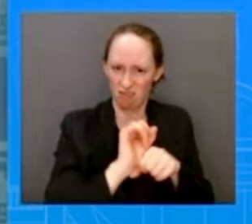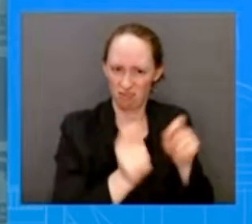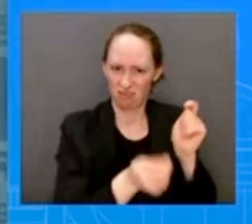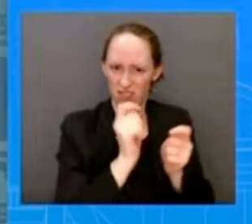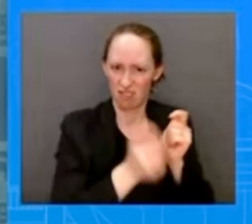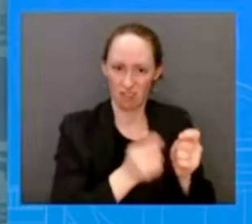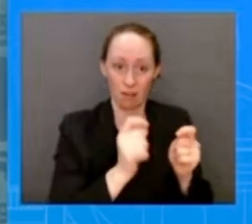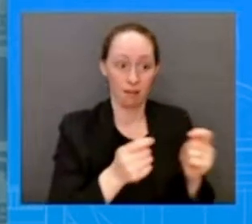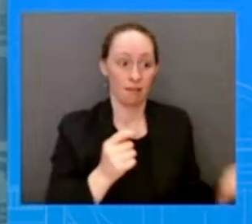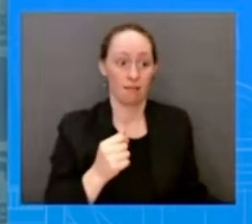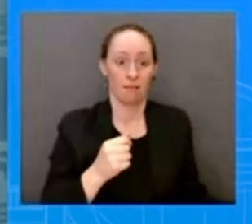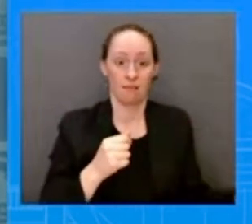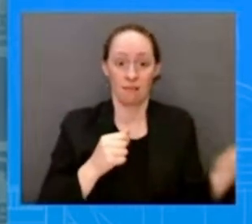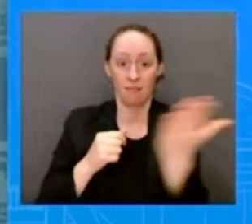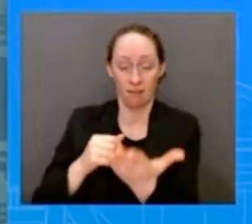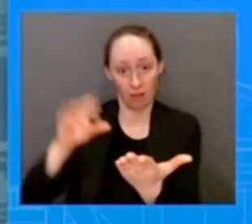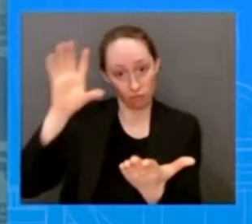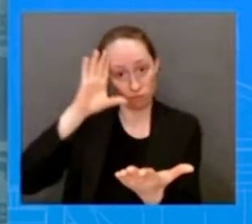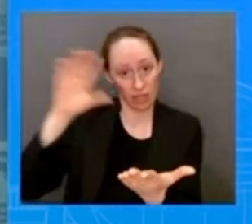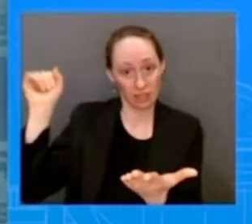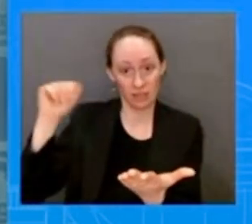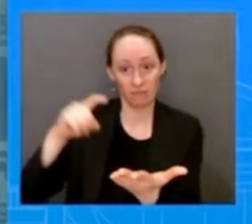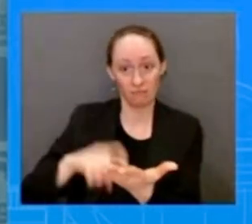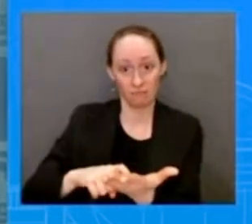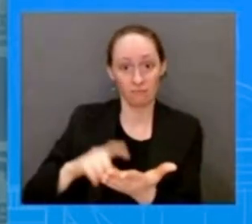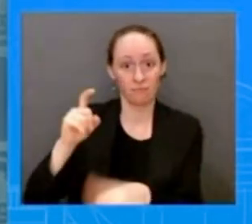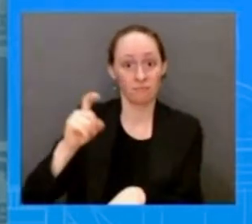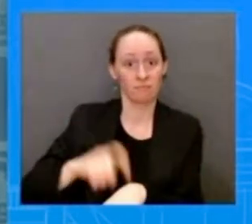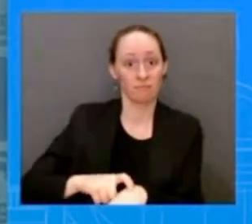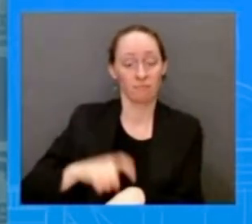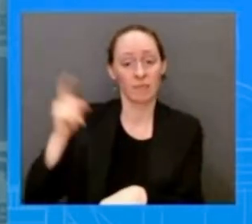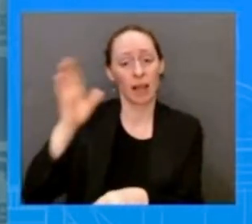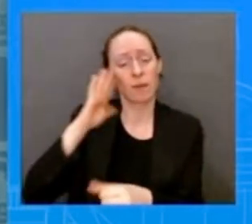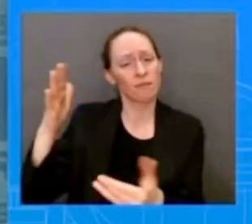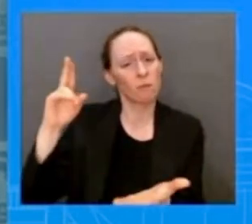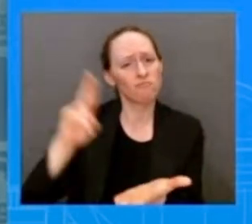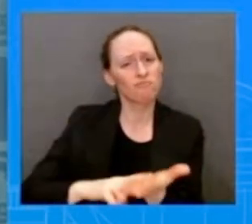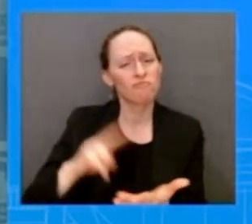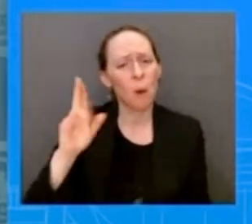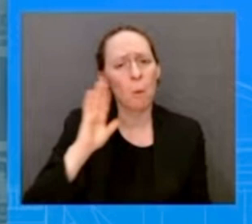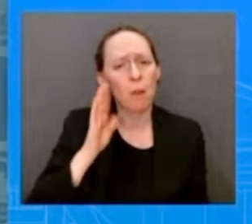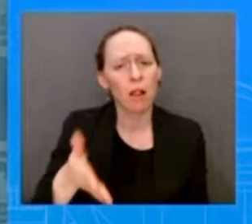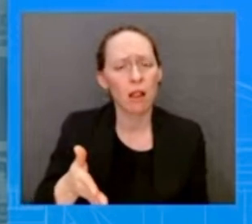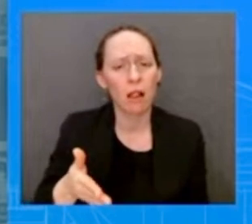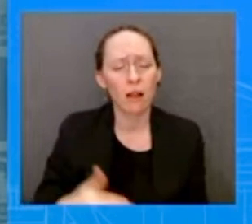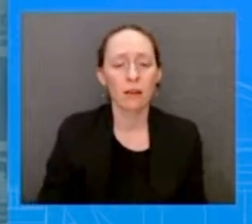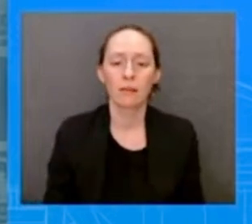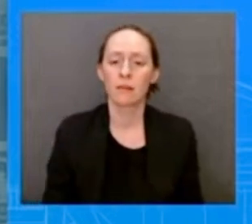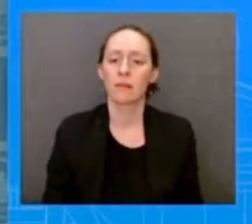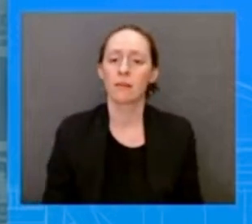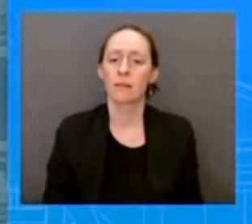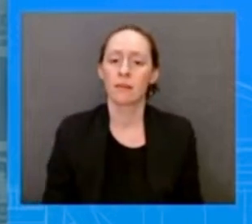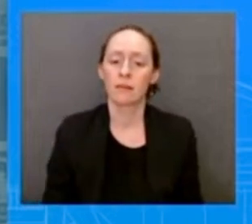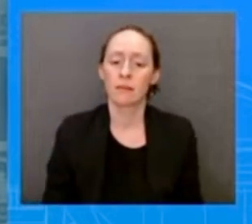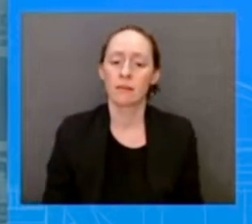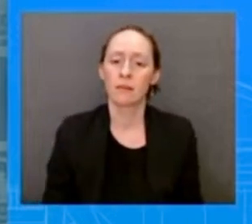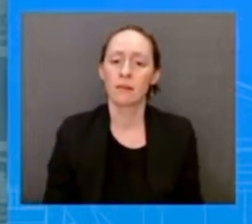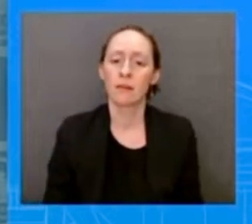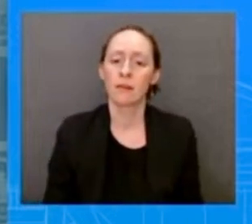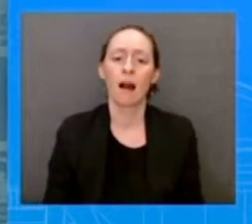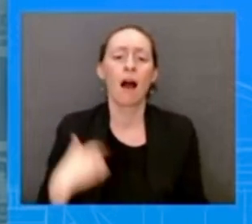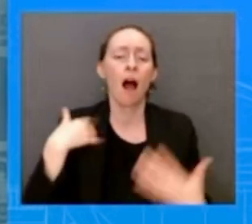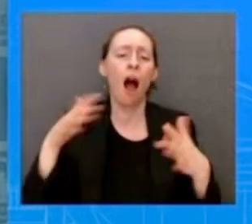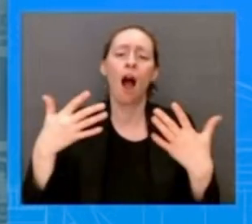It is because what is different about this, signing it, is it, as I mentioned before, the D.C. Council